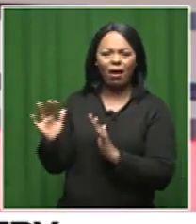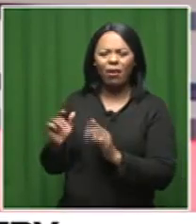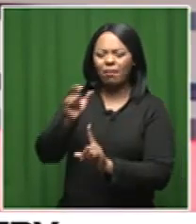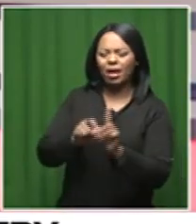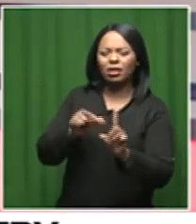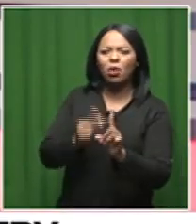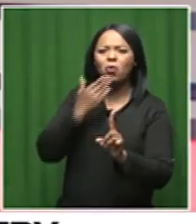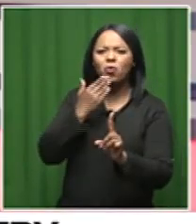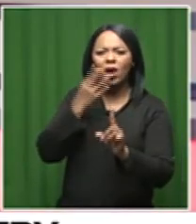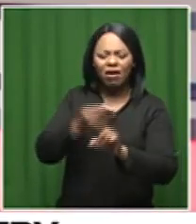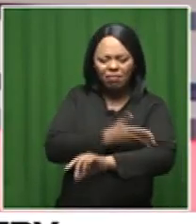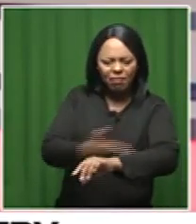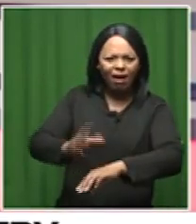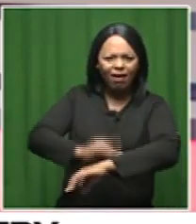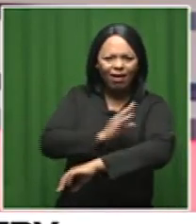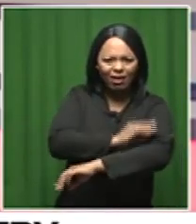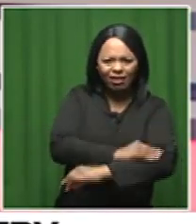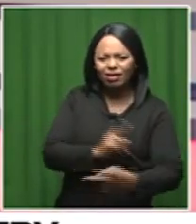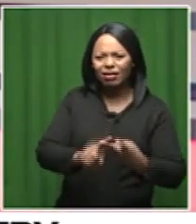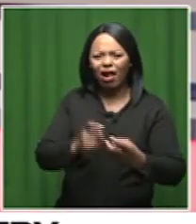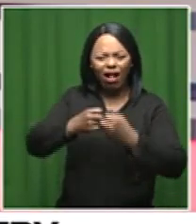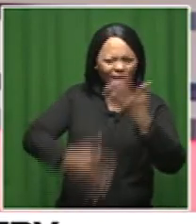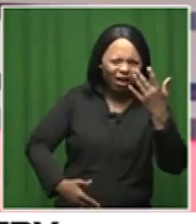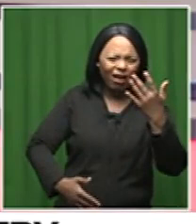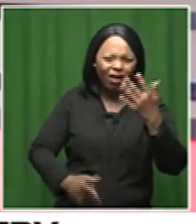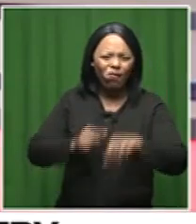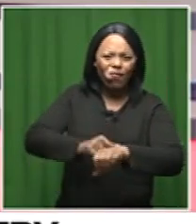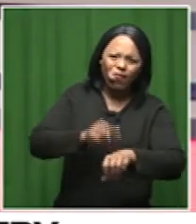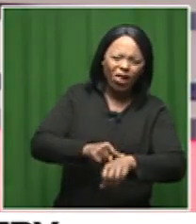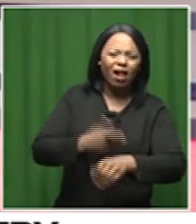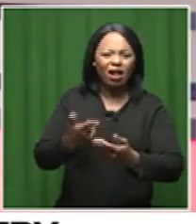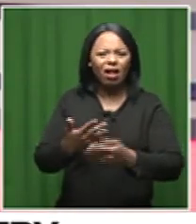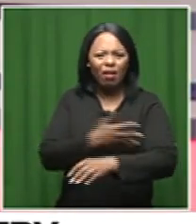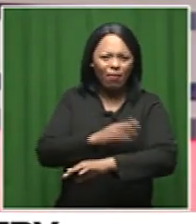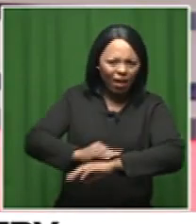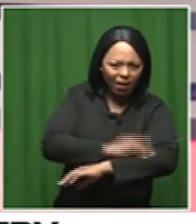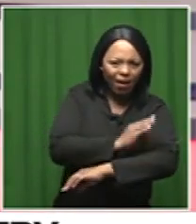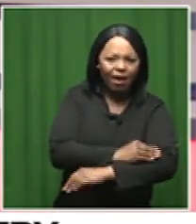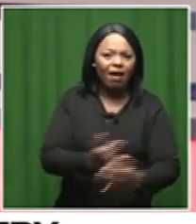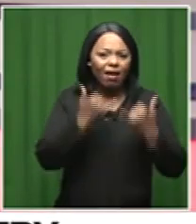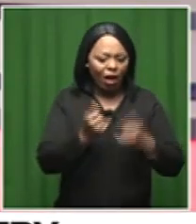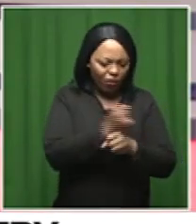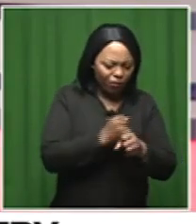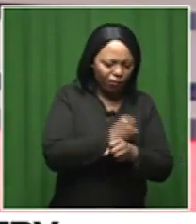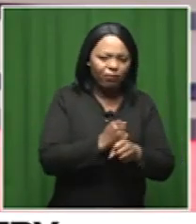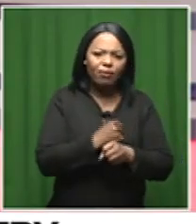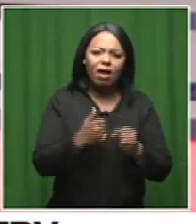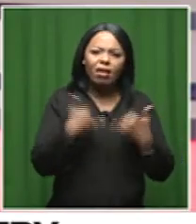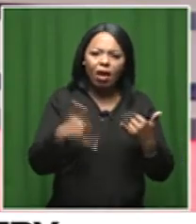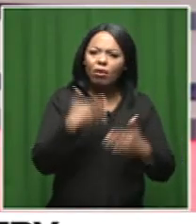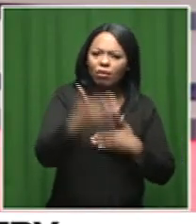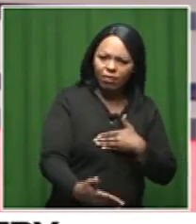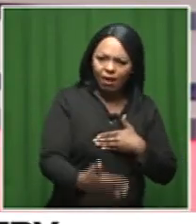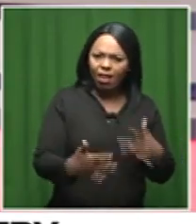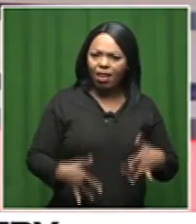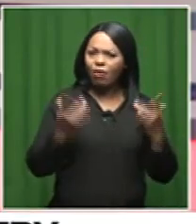have leukemias, lymphomas, and things such as that, that are on treatment, are now done, and are in remission? Is there a normal life that